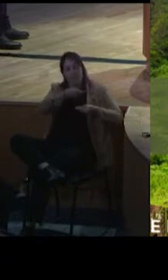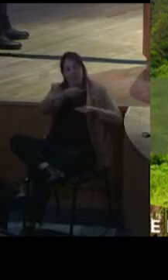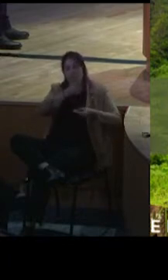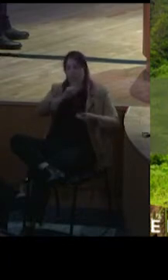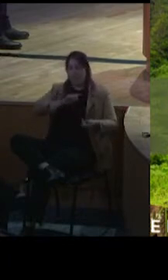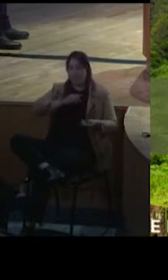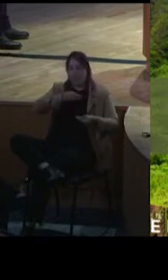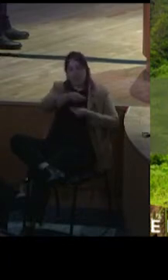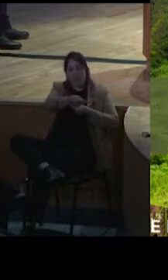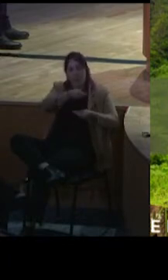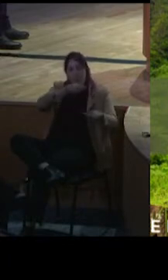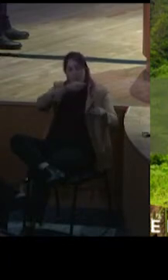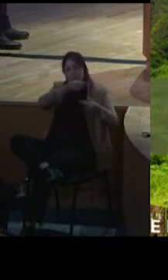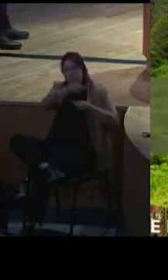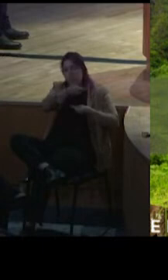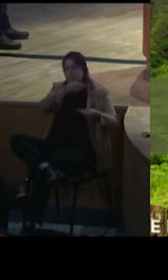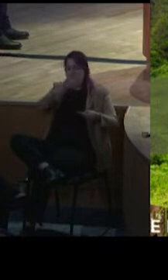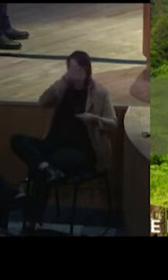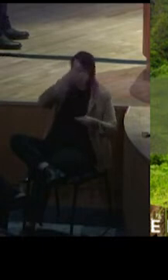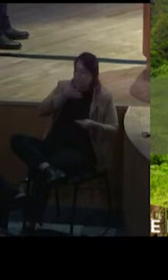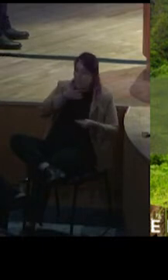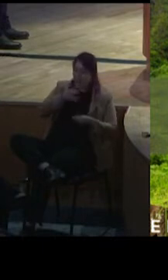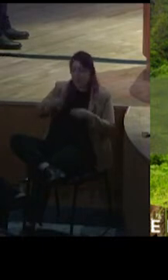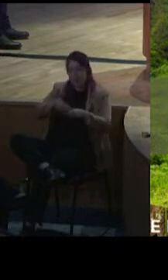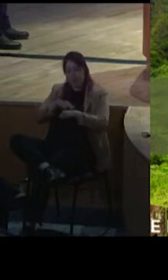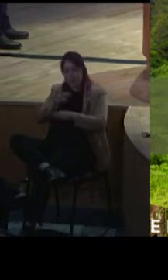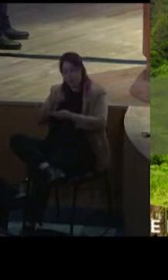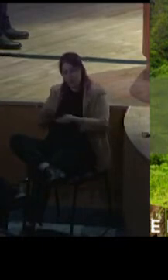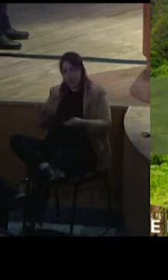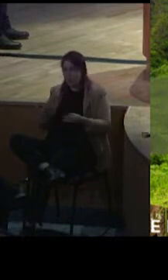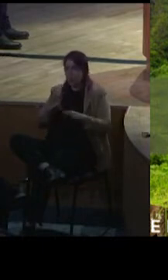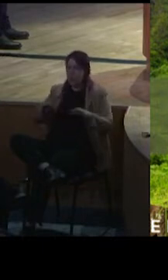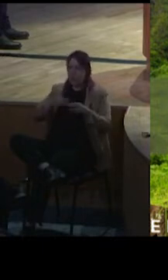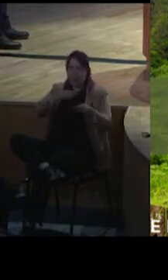between man and natural resources is